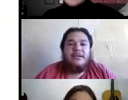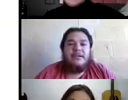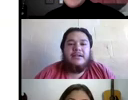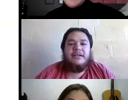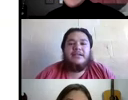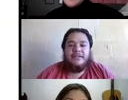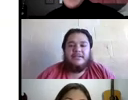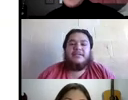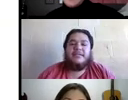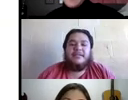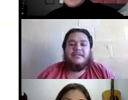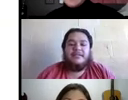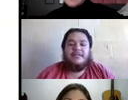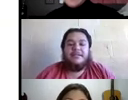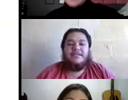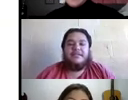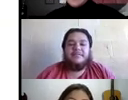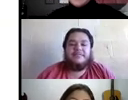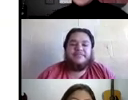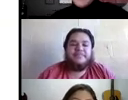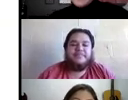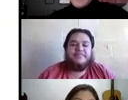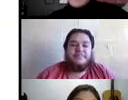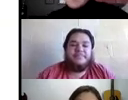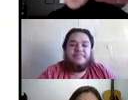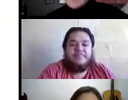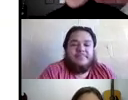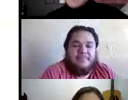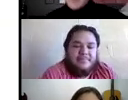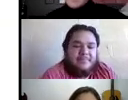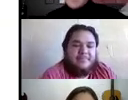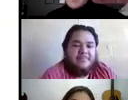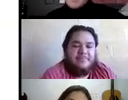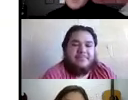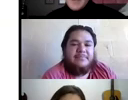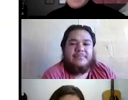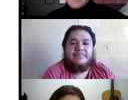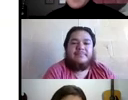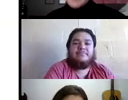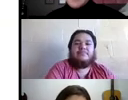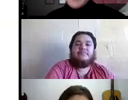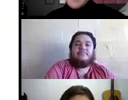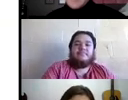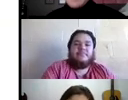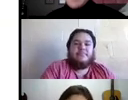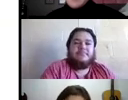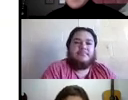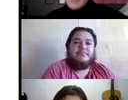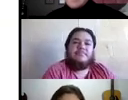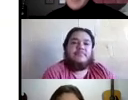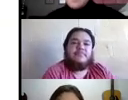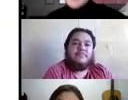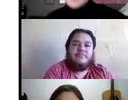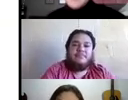Yes, definitely. So now if any students or staff or faculty in the webinar have any questions for our guest